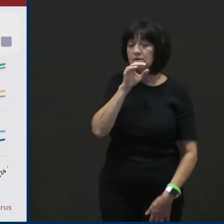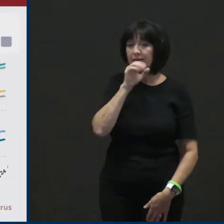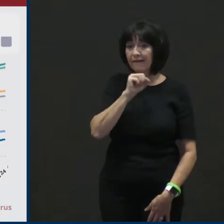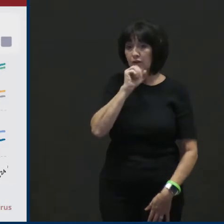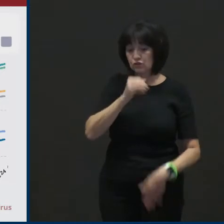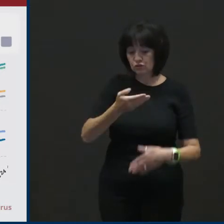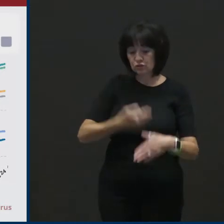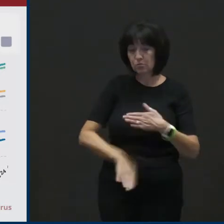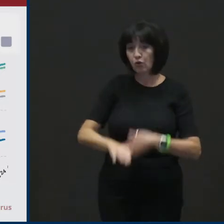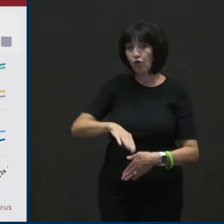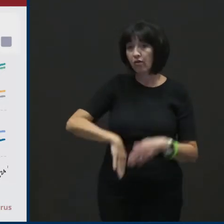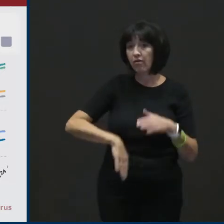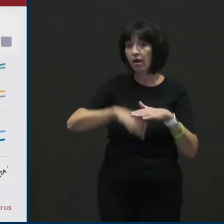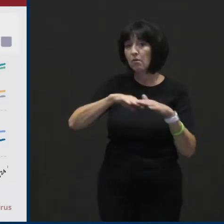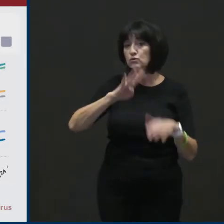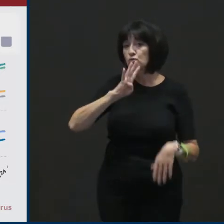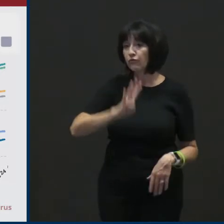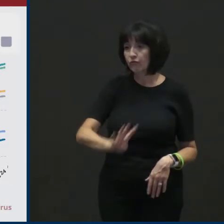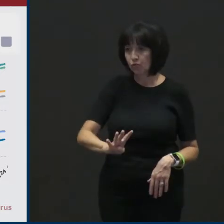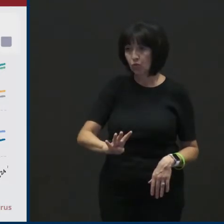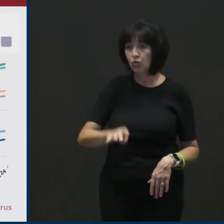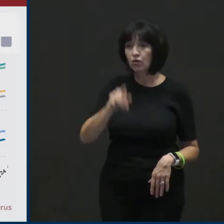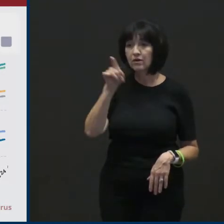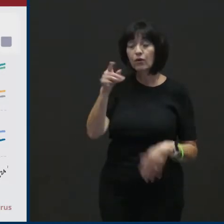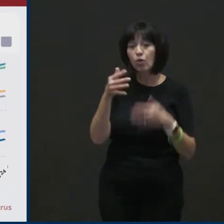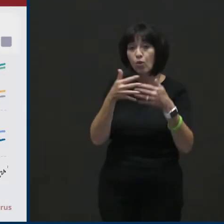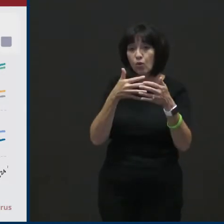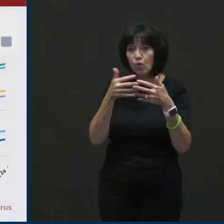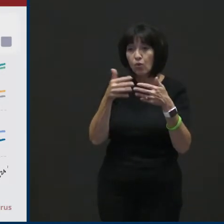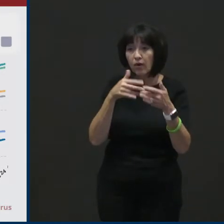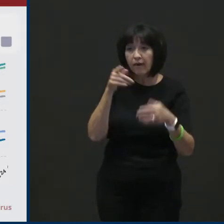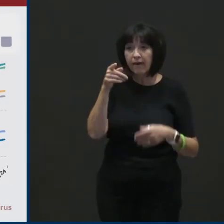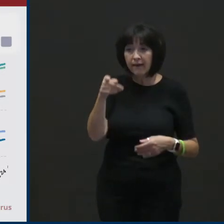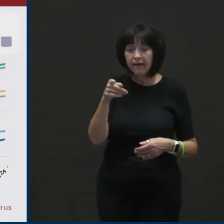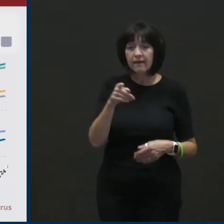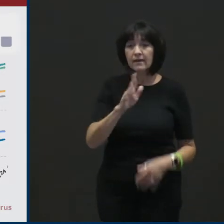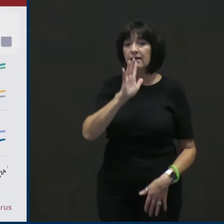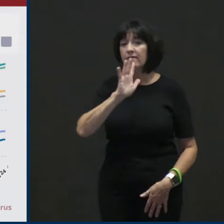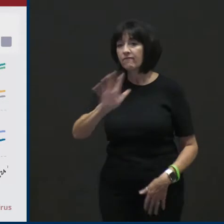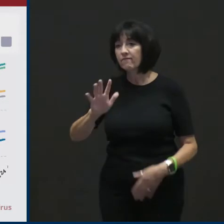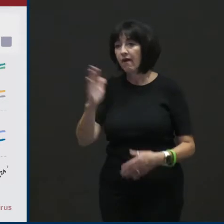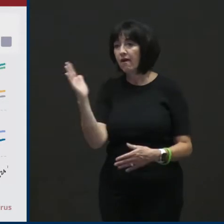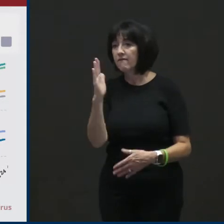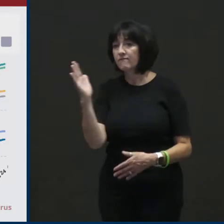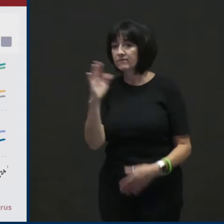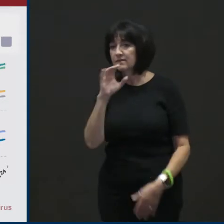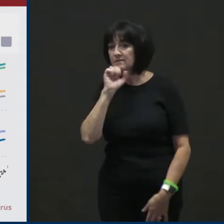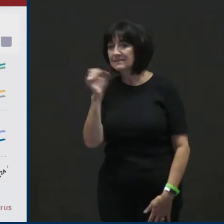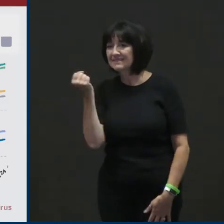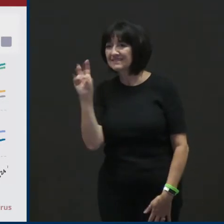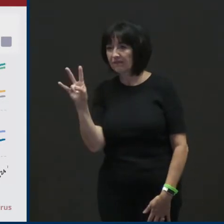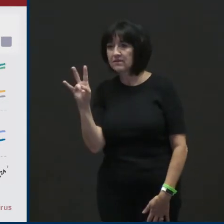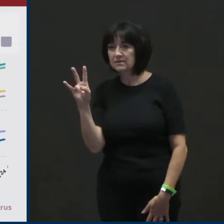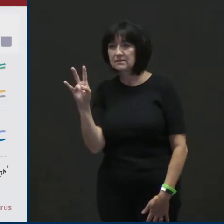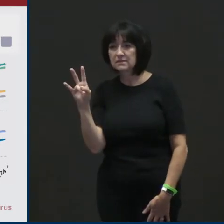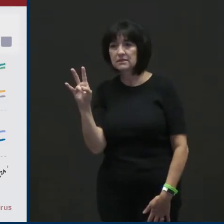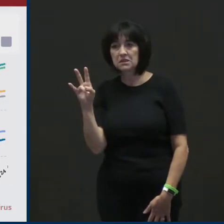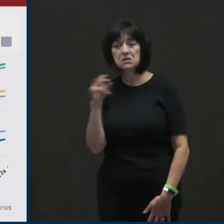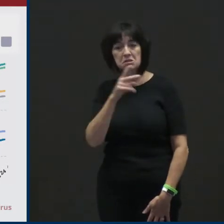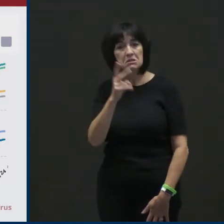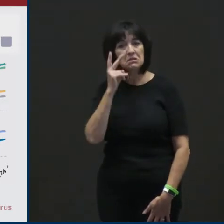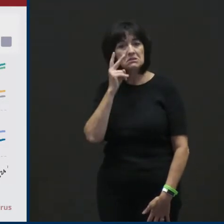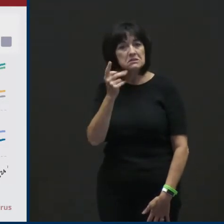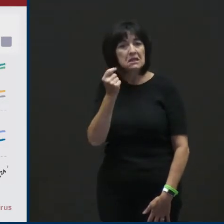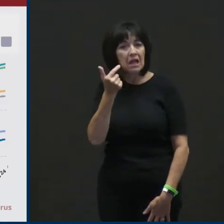4, and the gray is kids ages 5 to 17. And you see that there's a slight